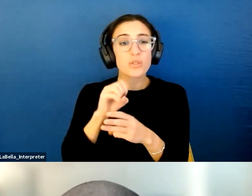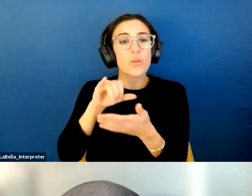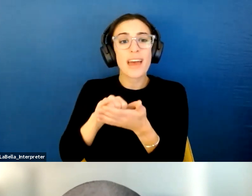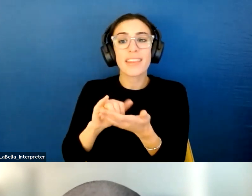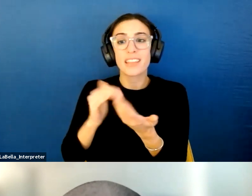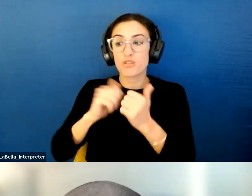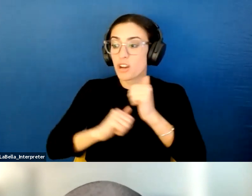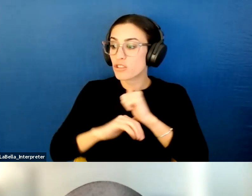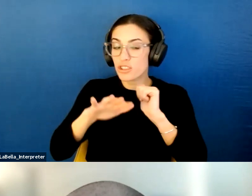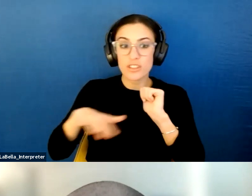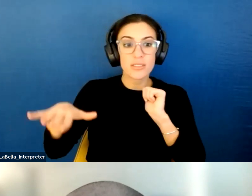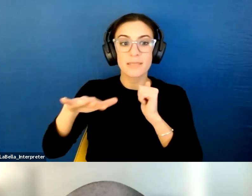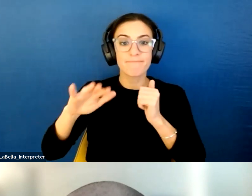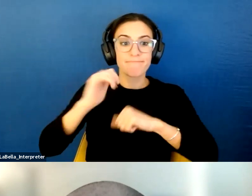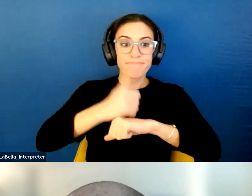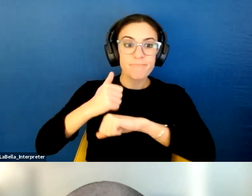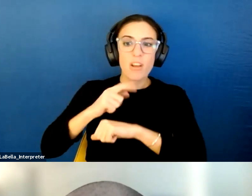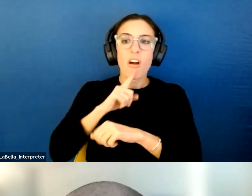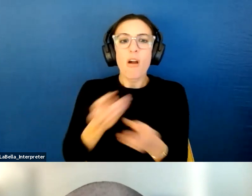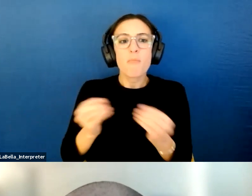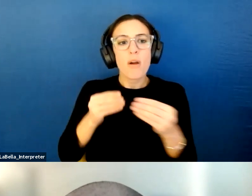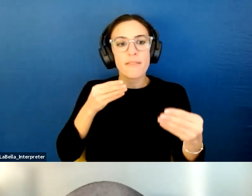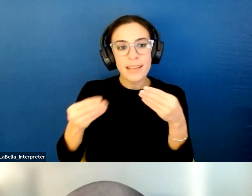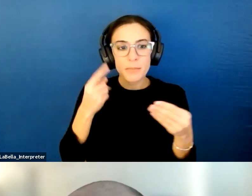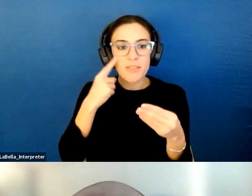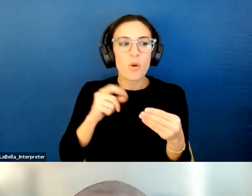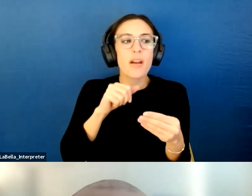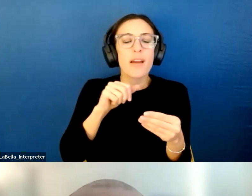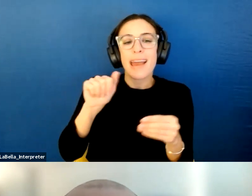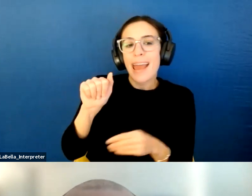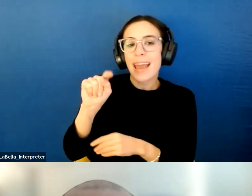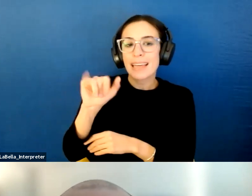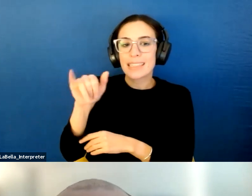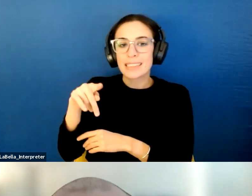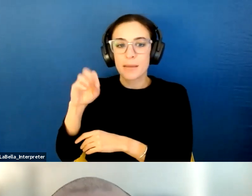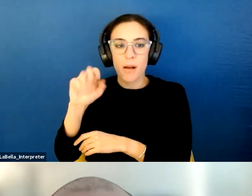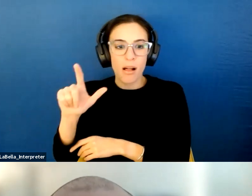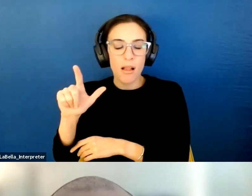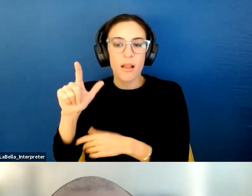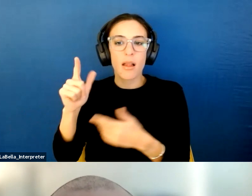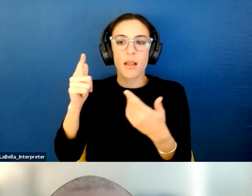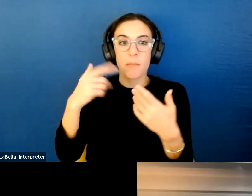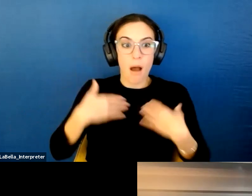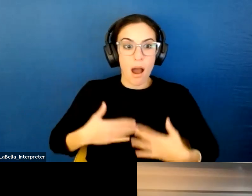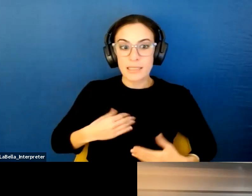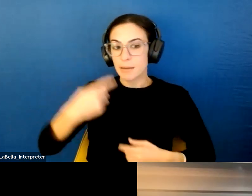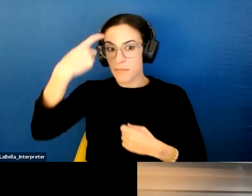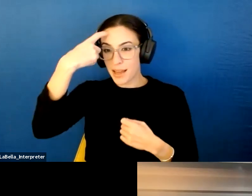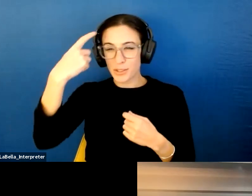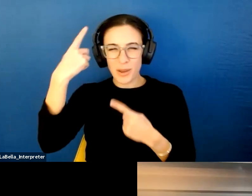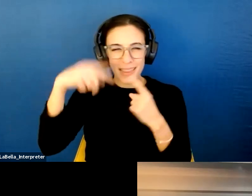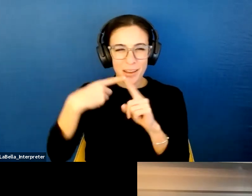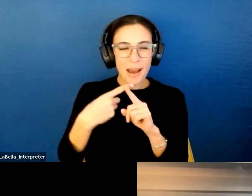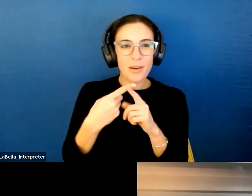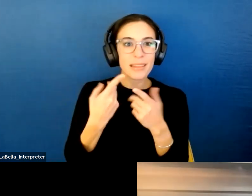for all kinds of atypical bodies and minds. So if you look at the radical history and the inventive history of creating